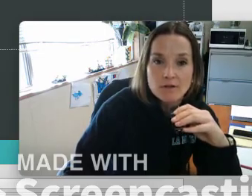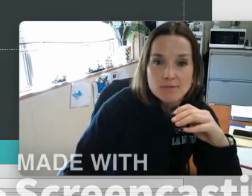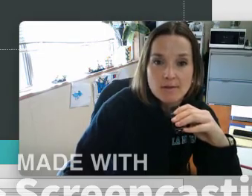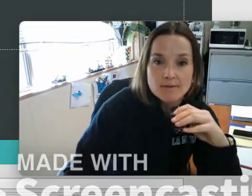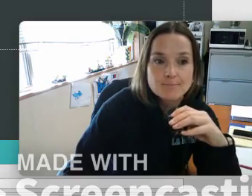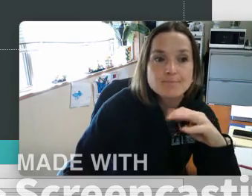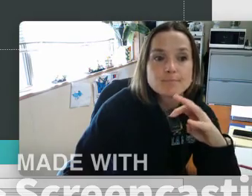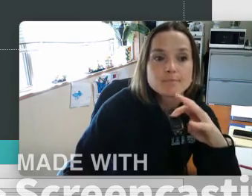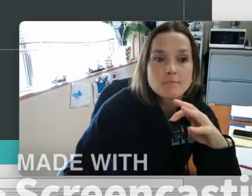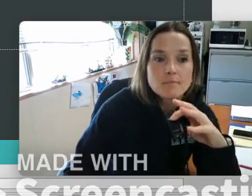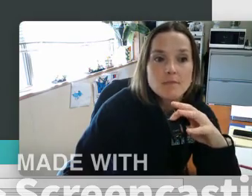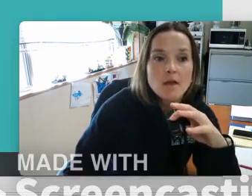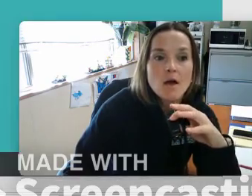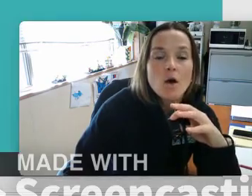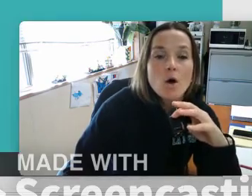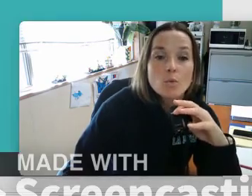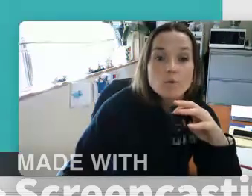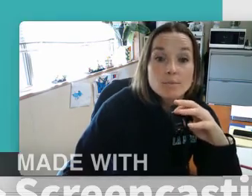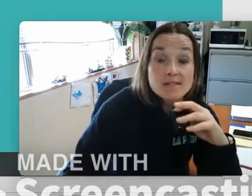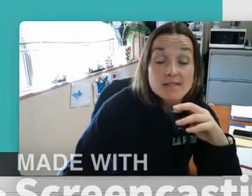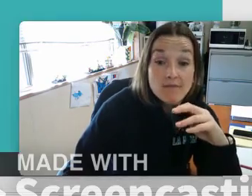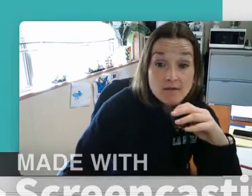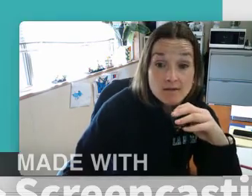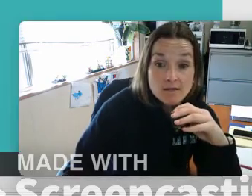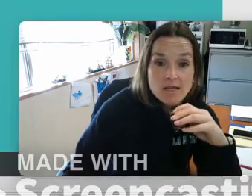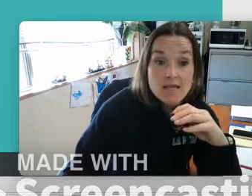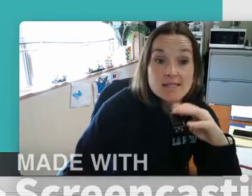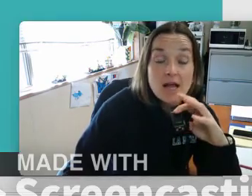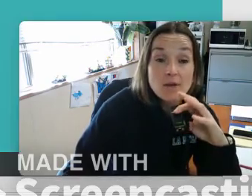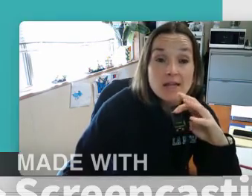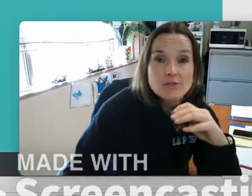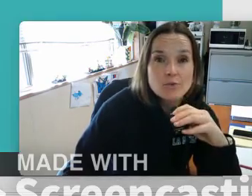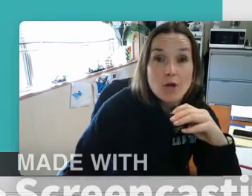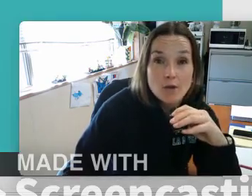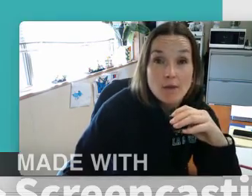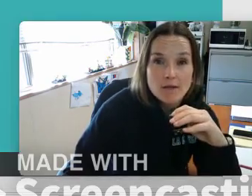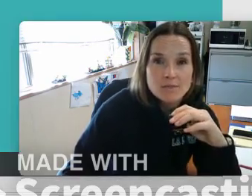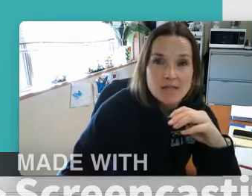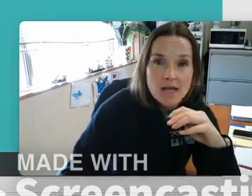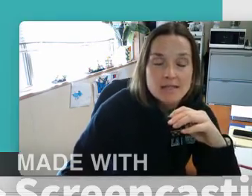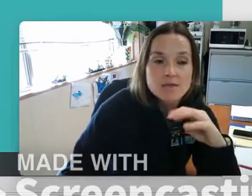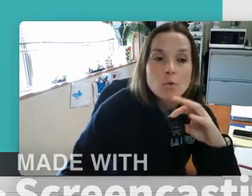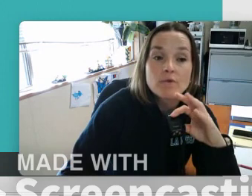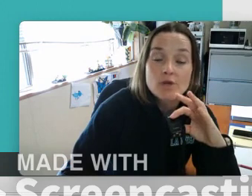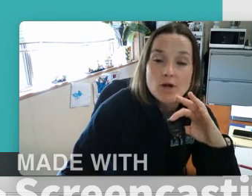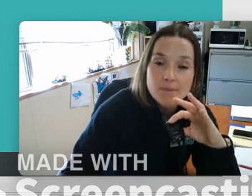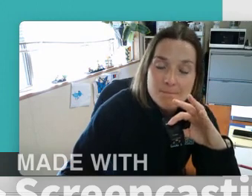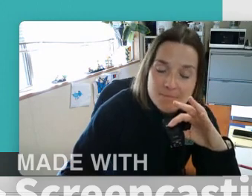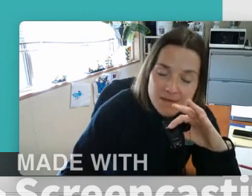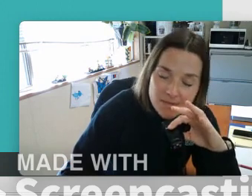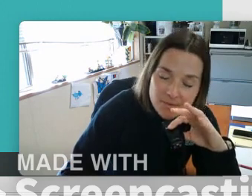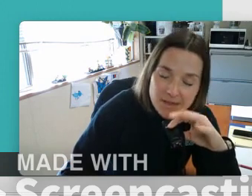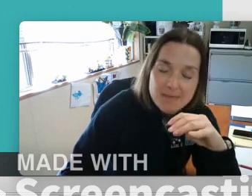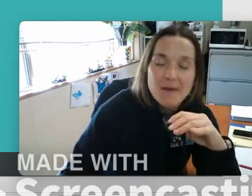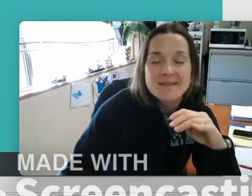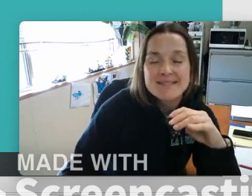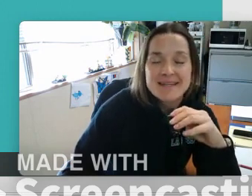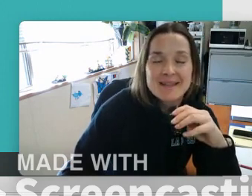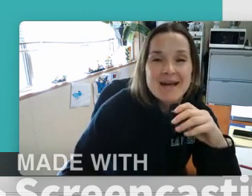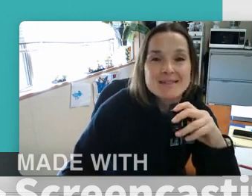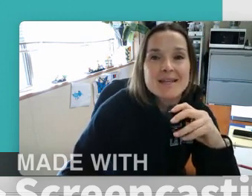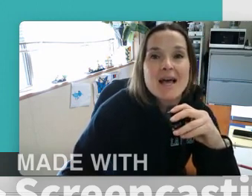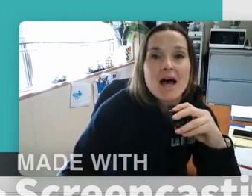for fingerspelling. Rule number 7 is now getting into non-manual signs. We've talked minimally about